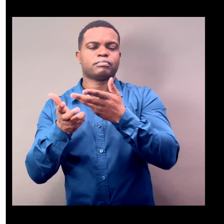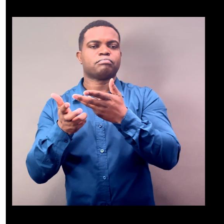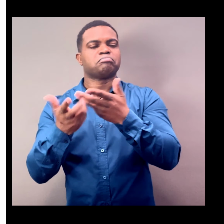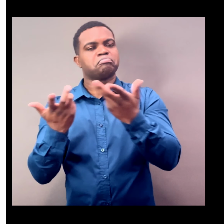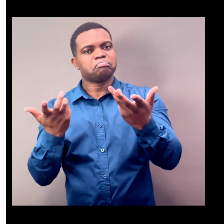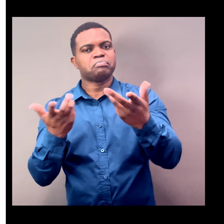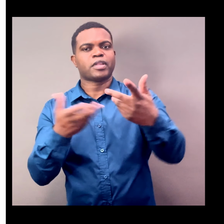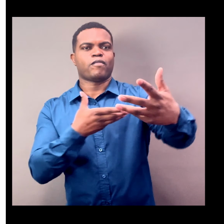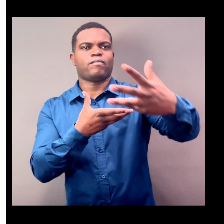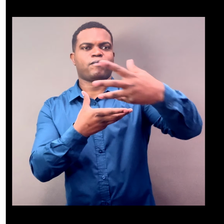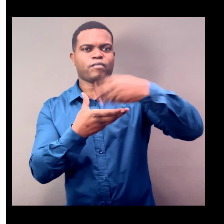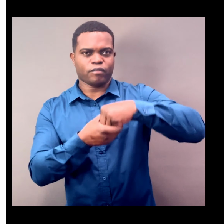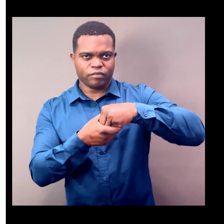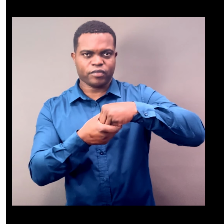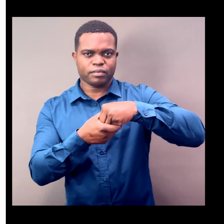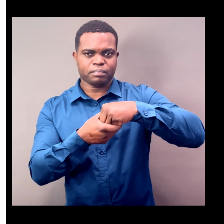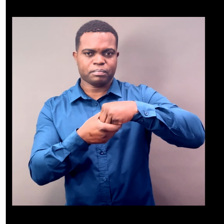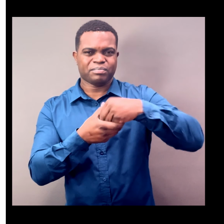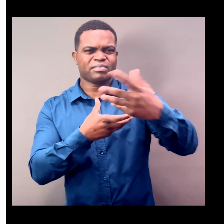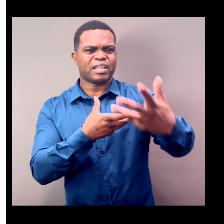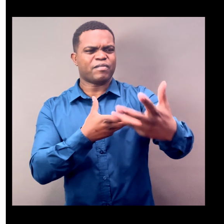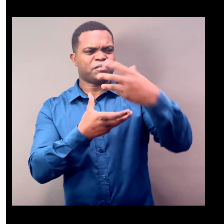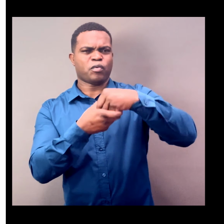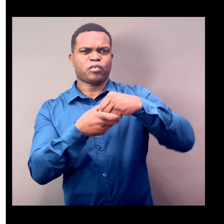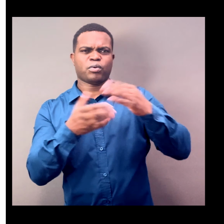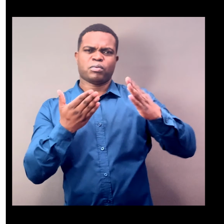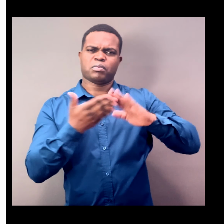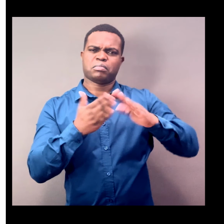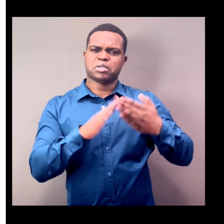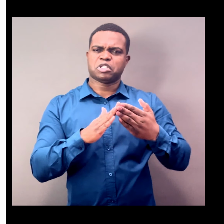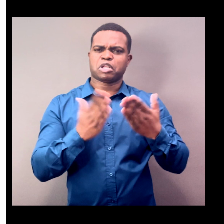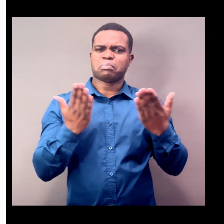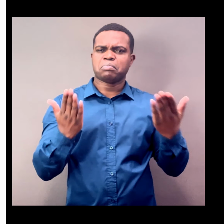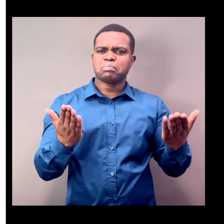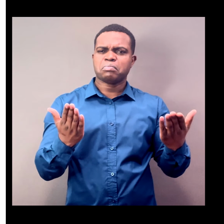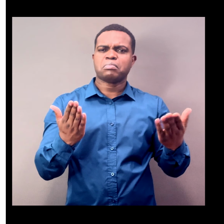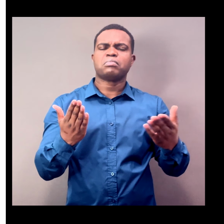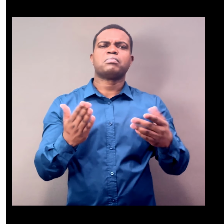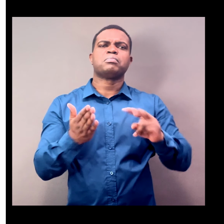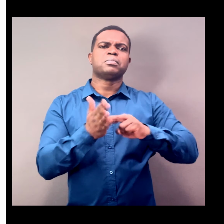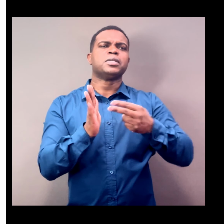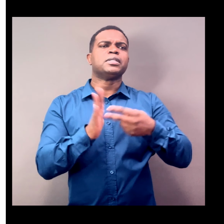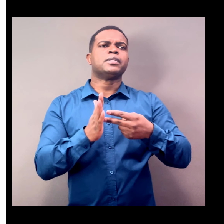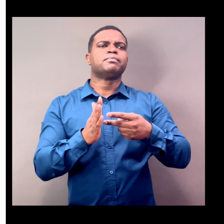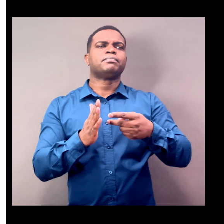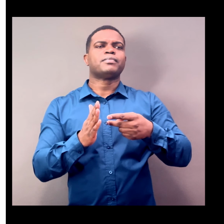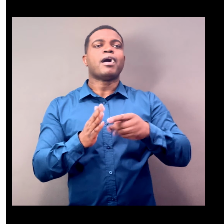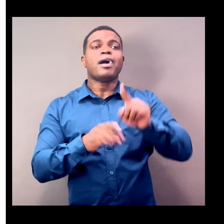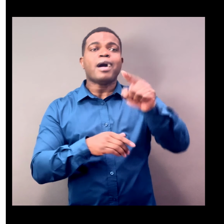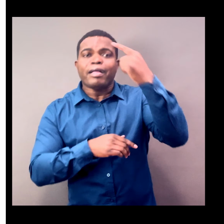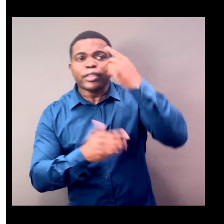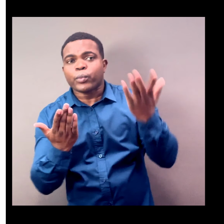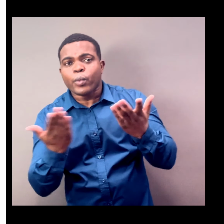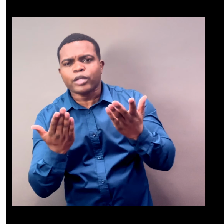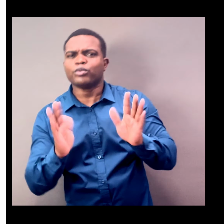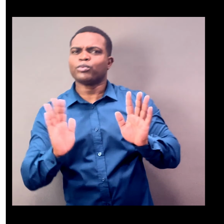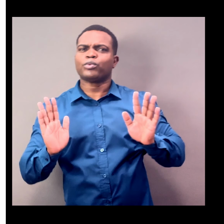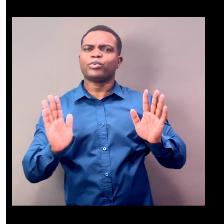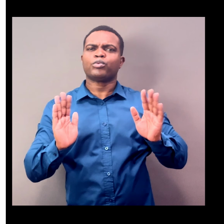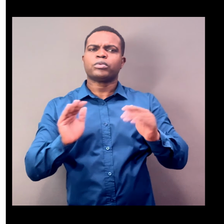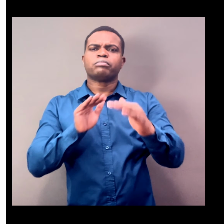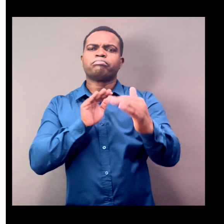we also have involving. So if you want to involve the community, it goes beyond just seeking